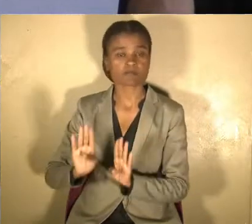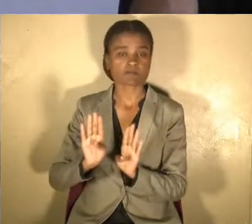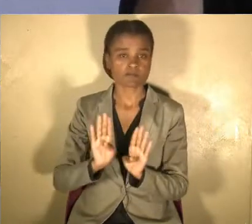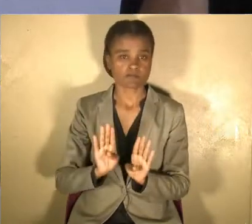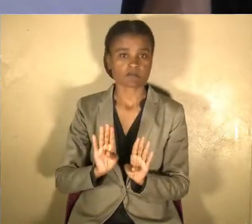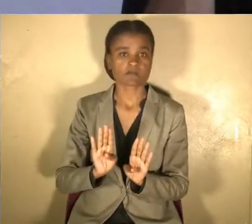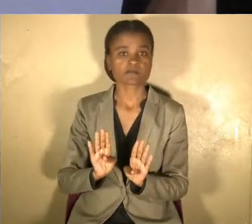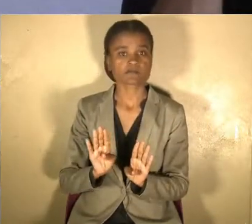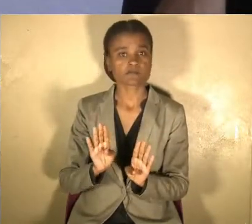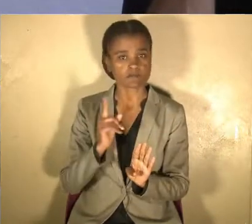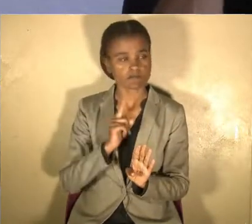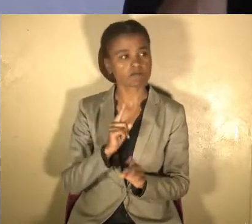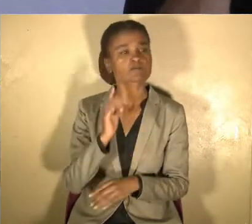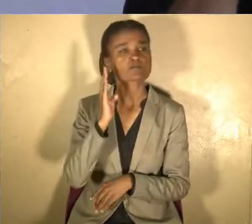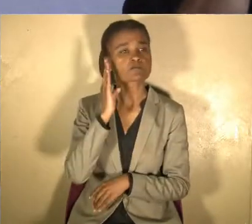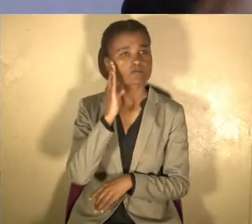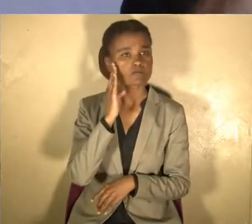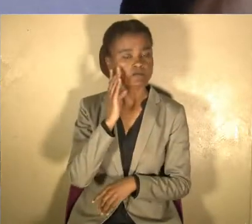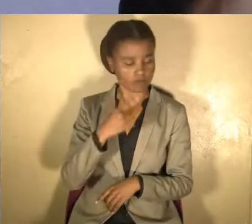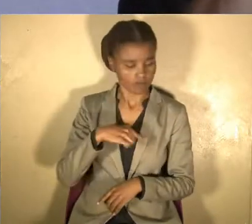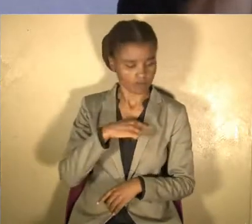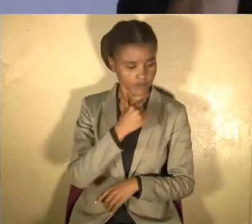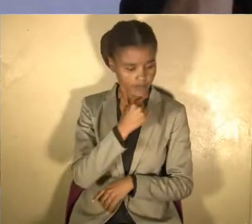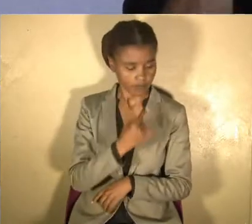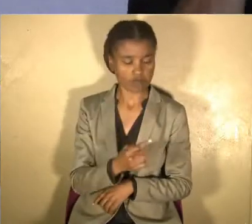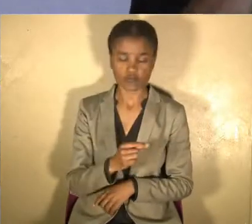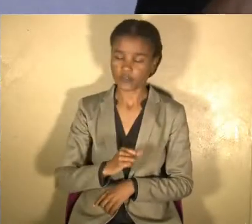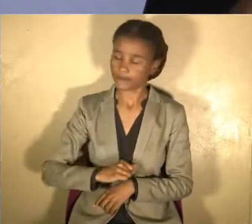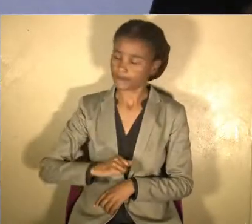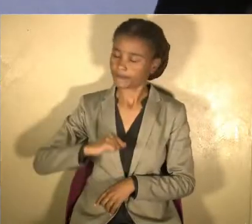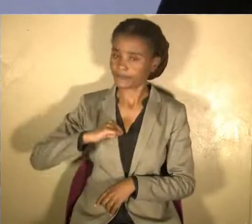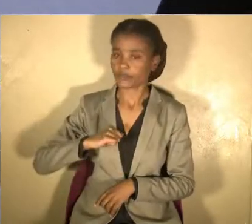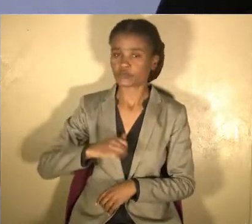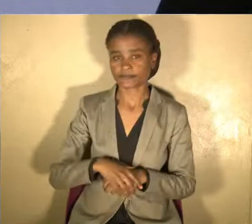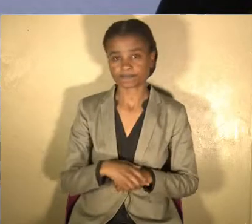makes us to say we're proud of you.